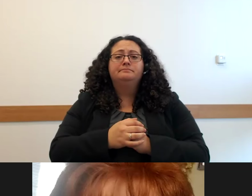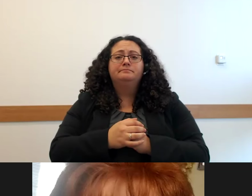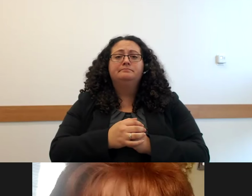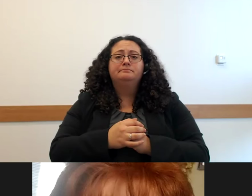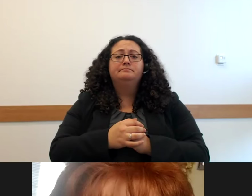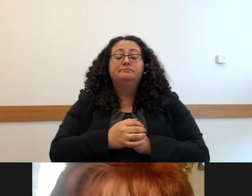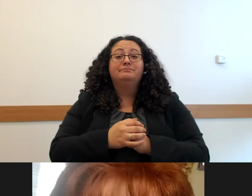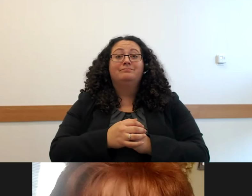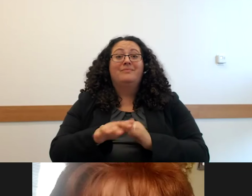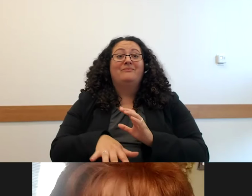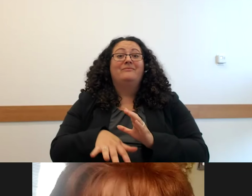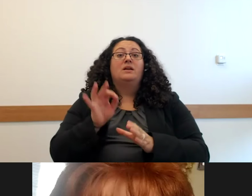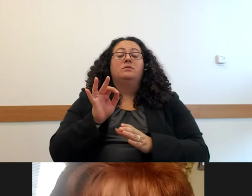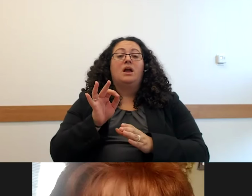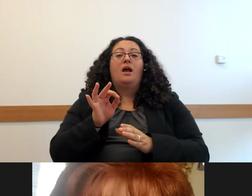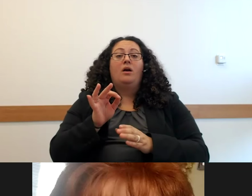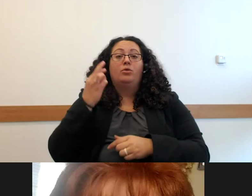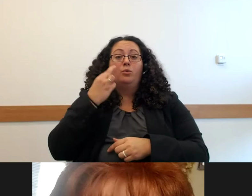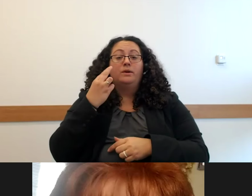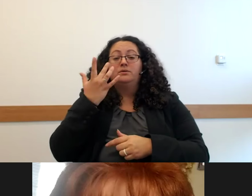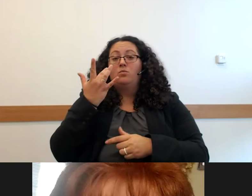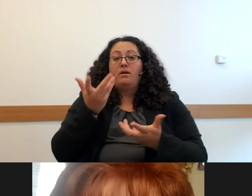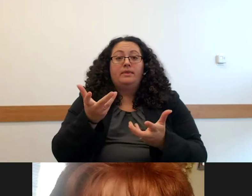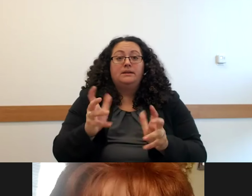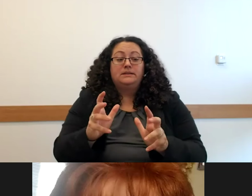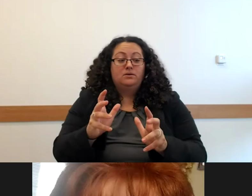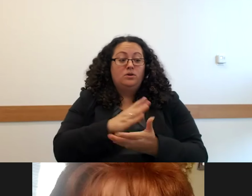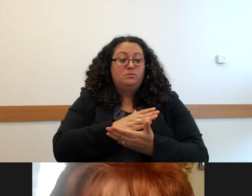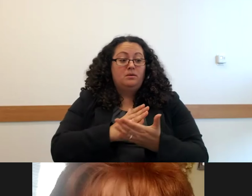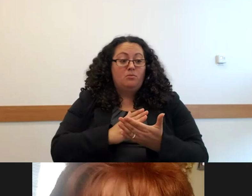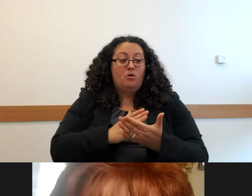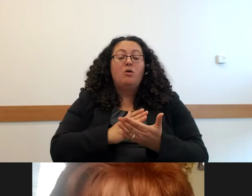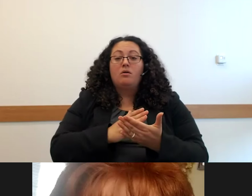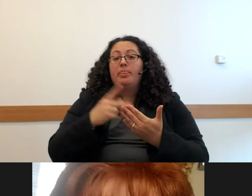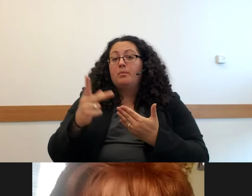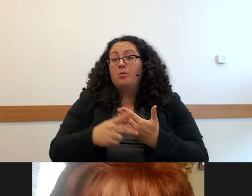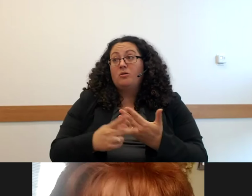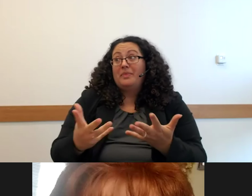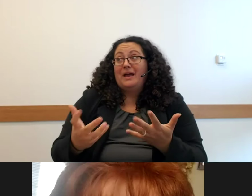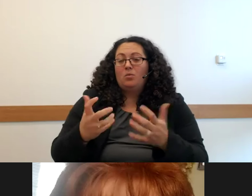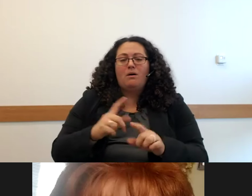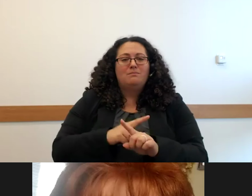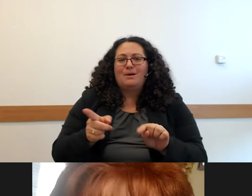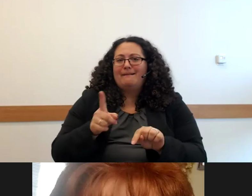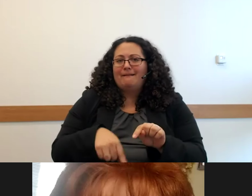come to find out that the only reason they didn't want to really be part of the program, they would love to be, but